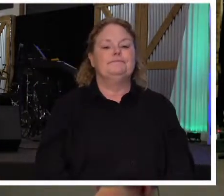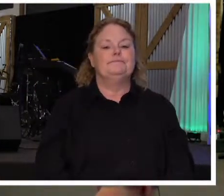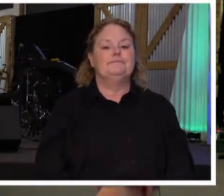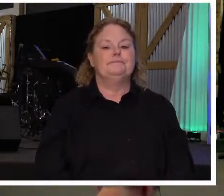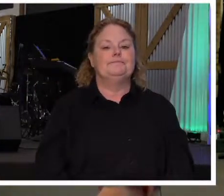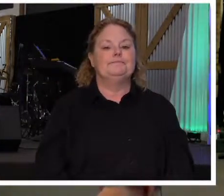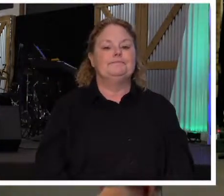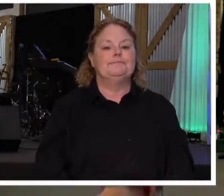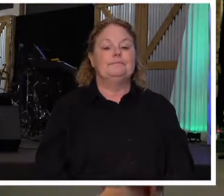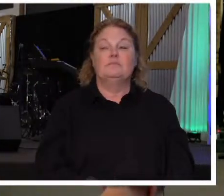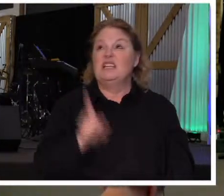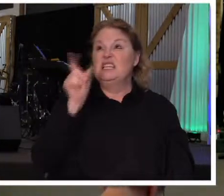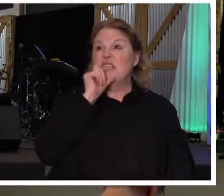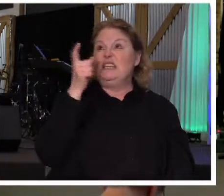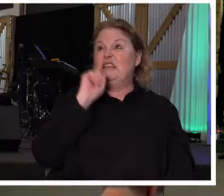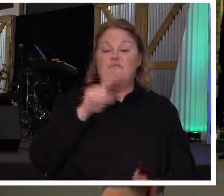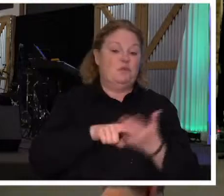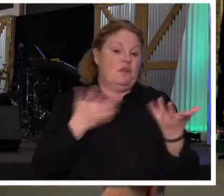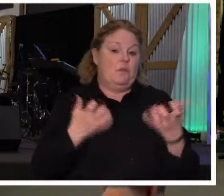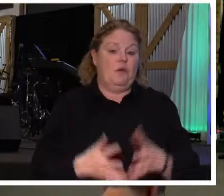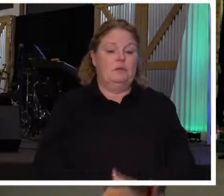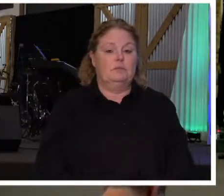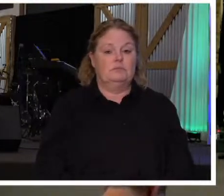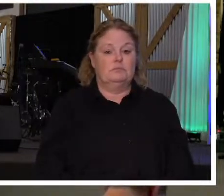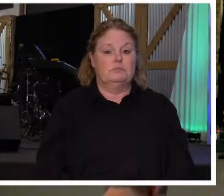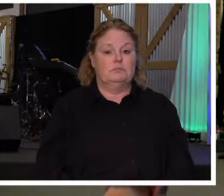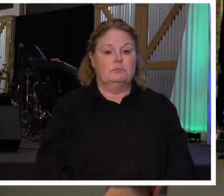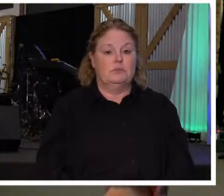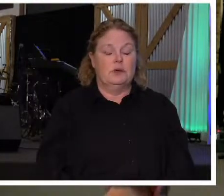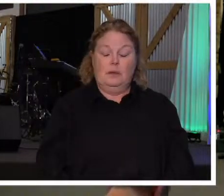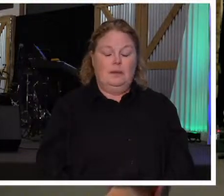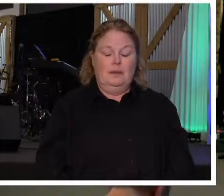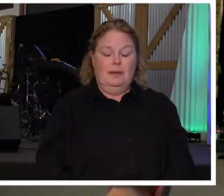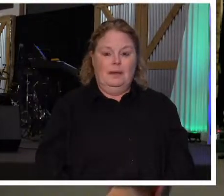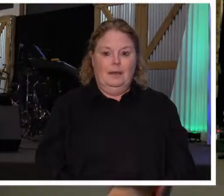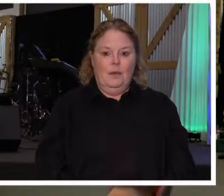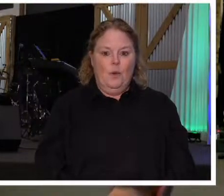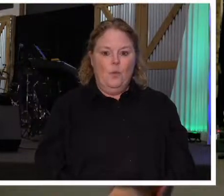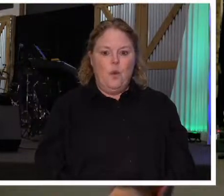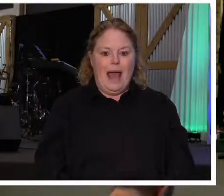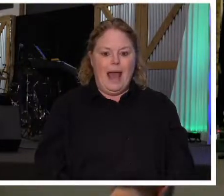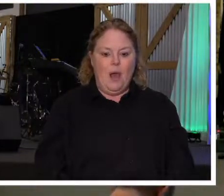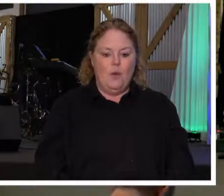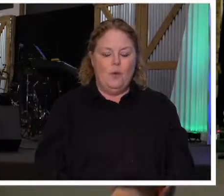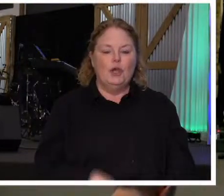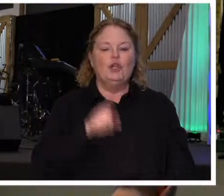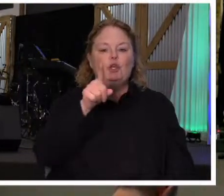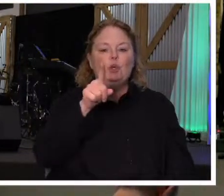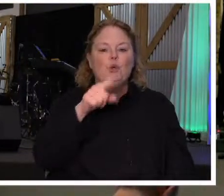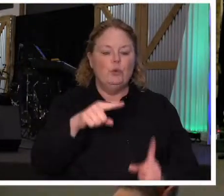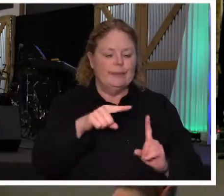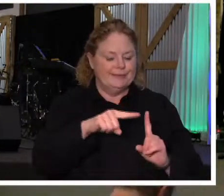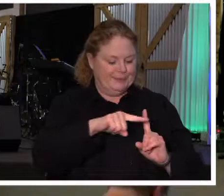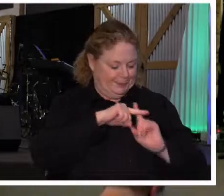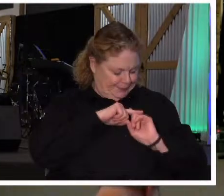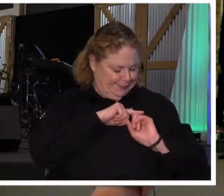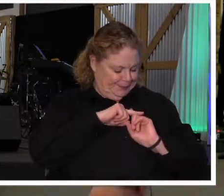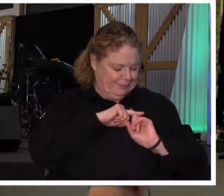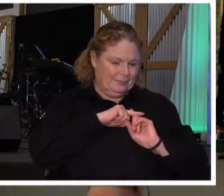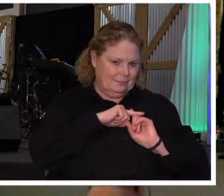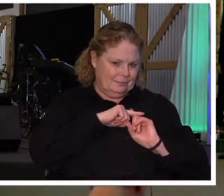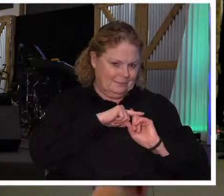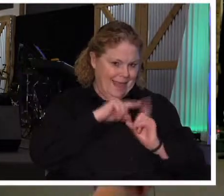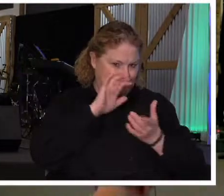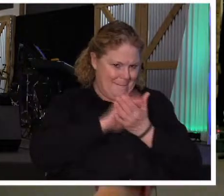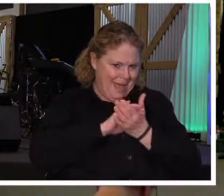with him because it didn't materialize. You married God for his money.